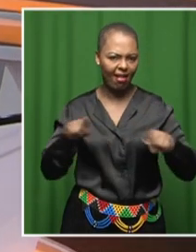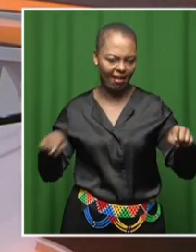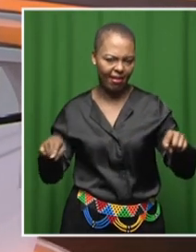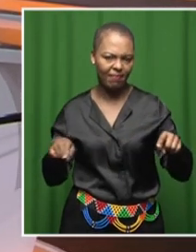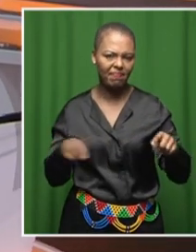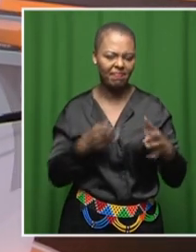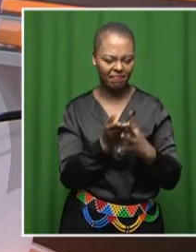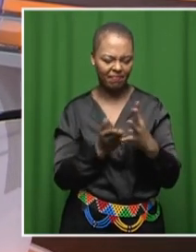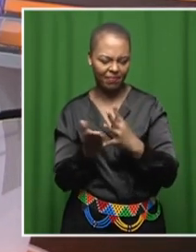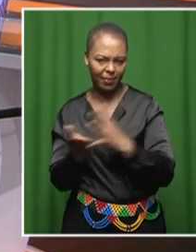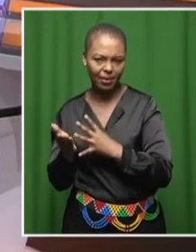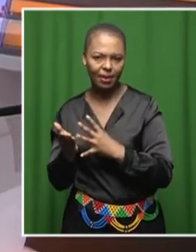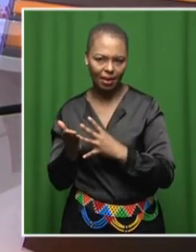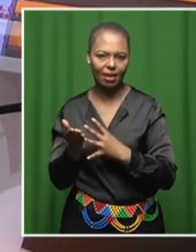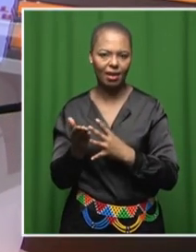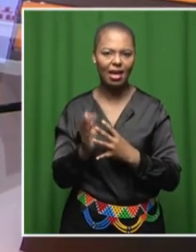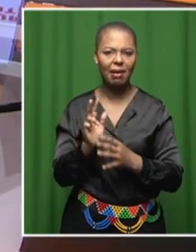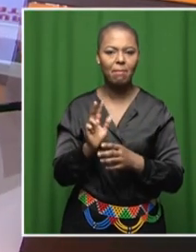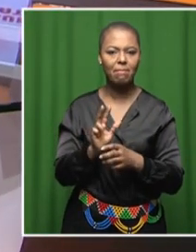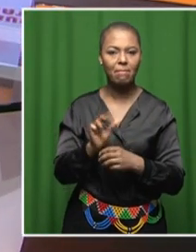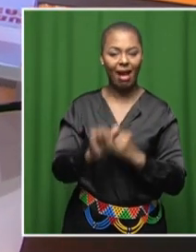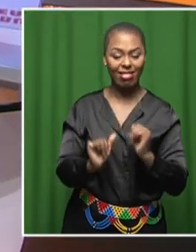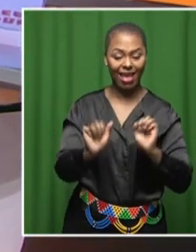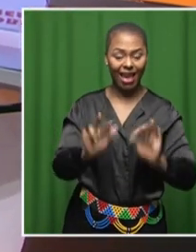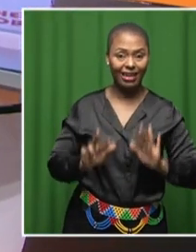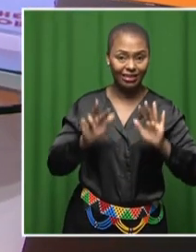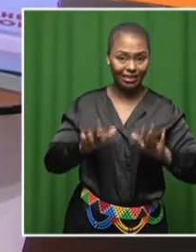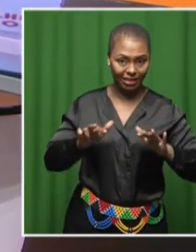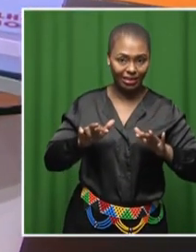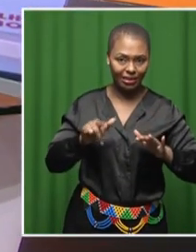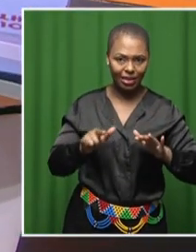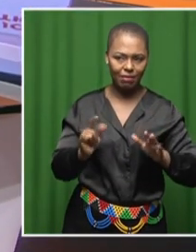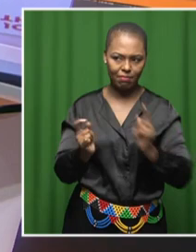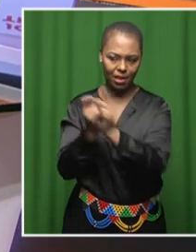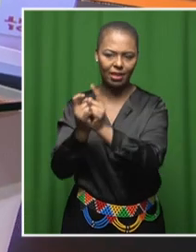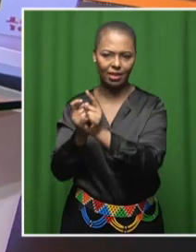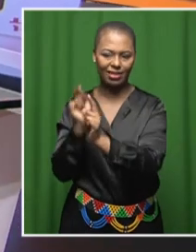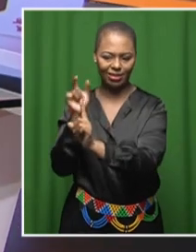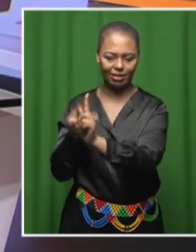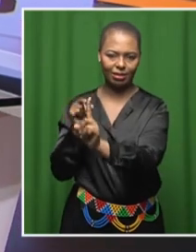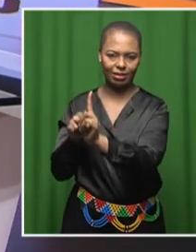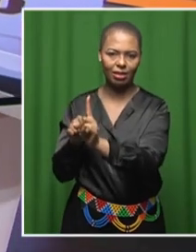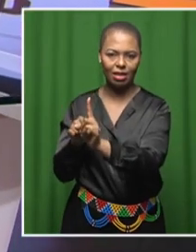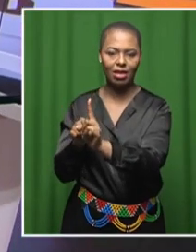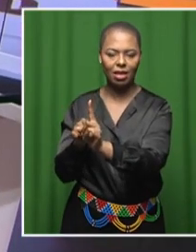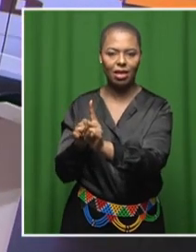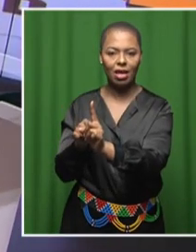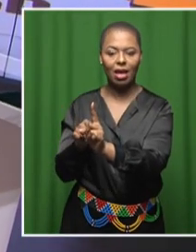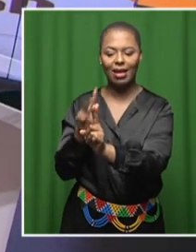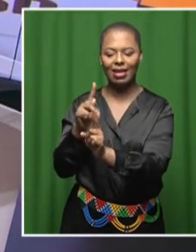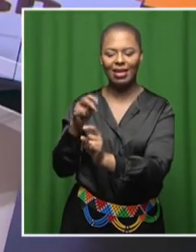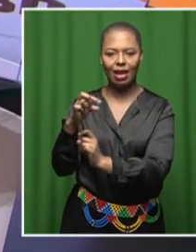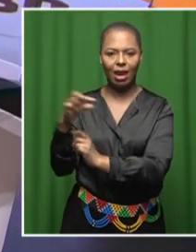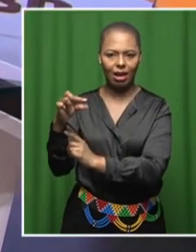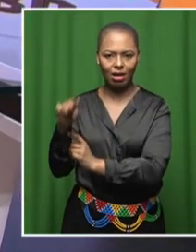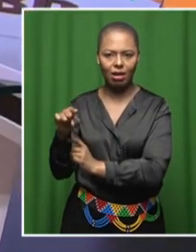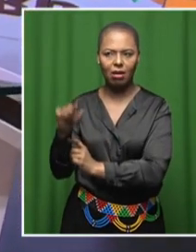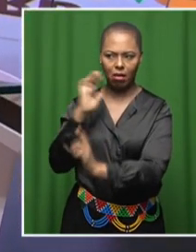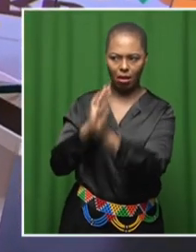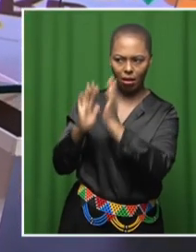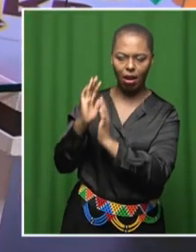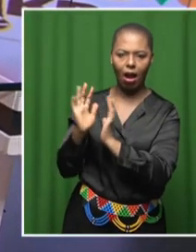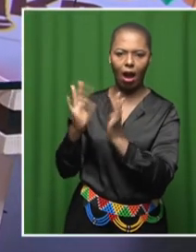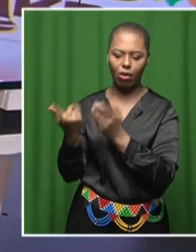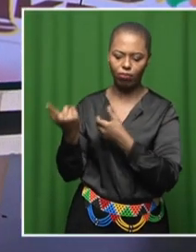eventually, about 18 months ago, then that's when I met with Greg. Mm-hmm. To discuss the possibility of him coming on